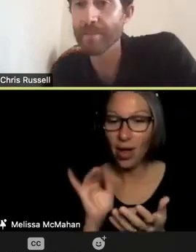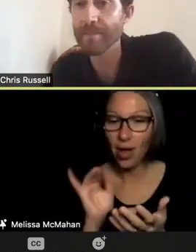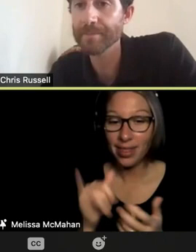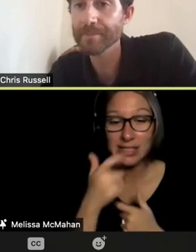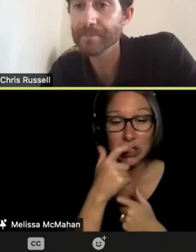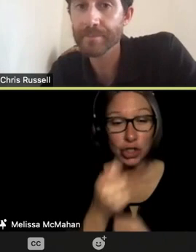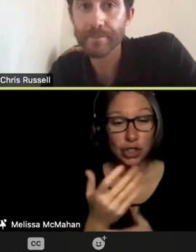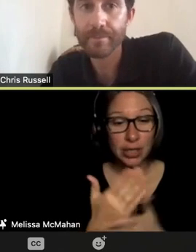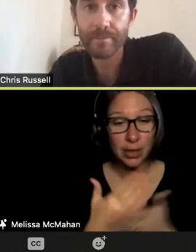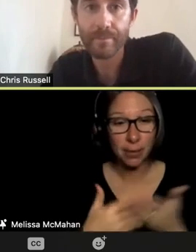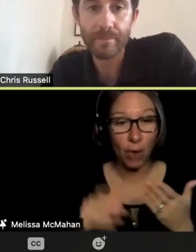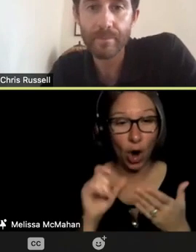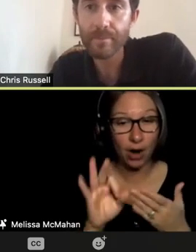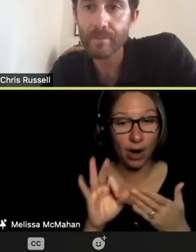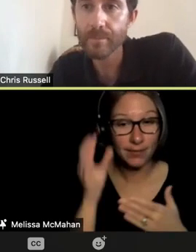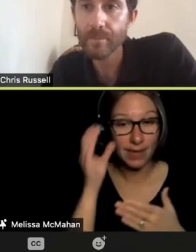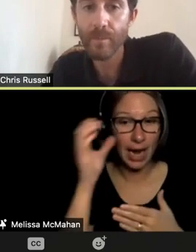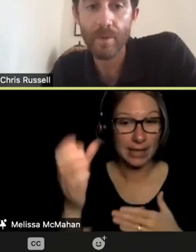concept development.